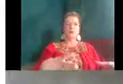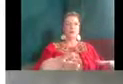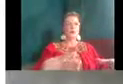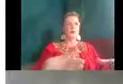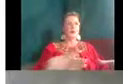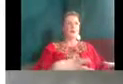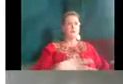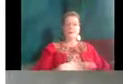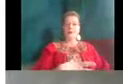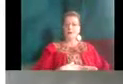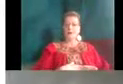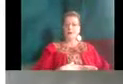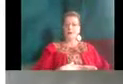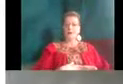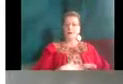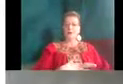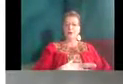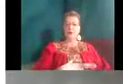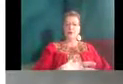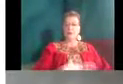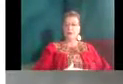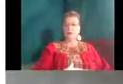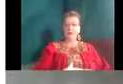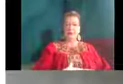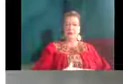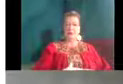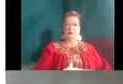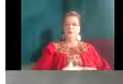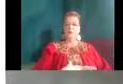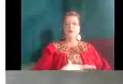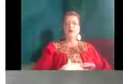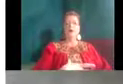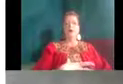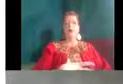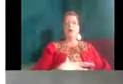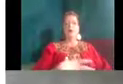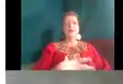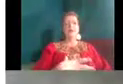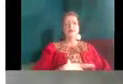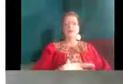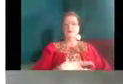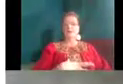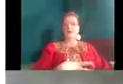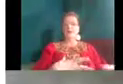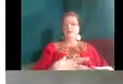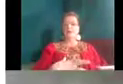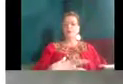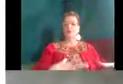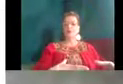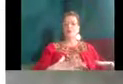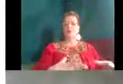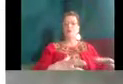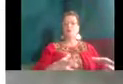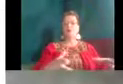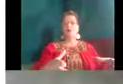for and I would make recommendations for all those different things so not one device is going to be able